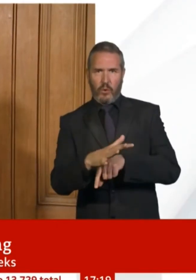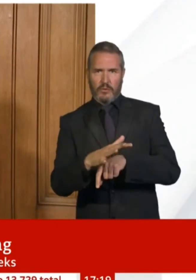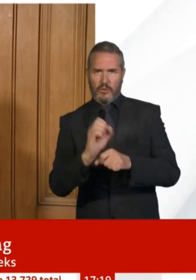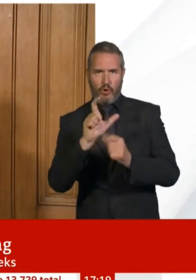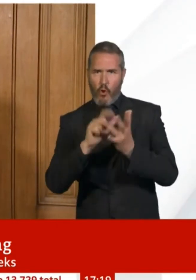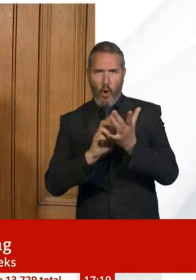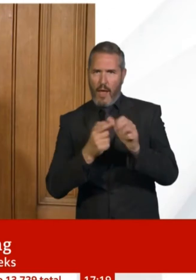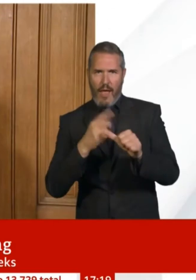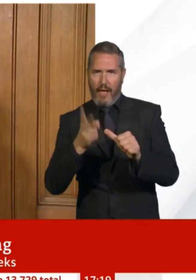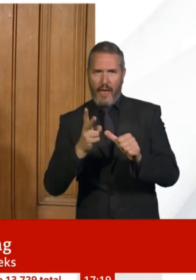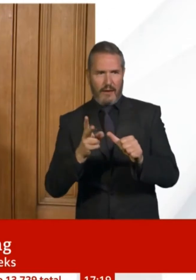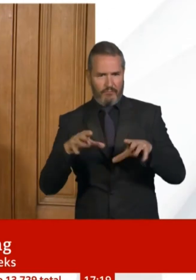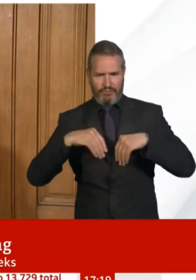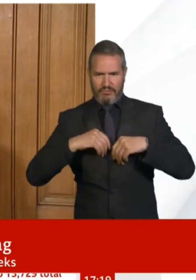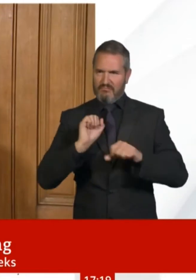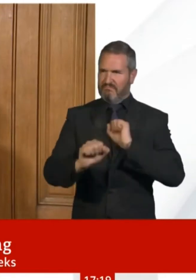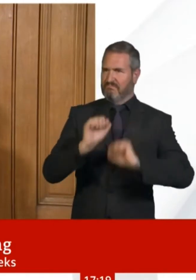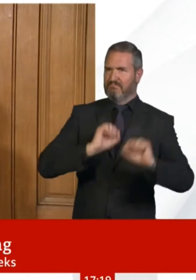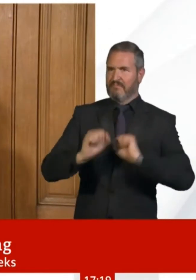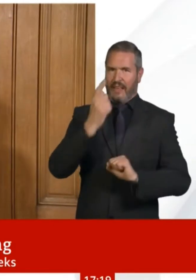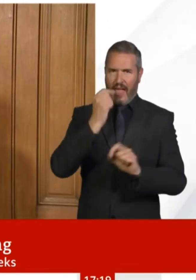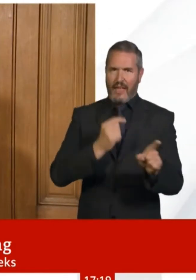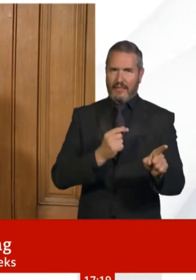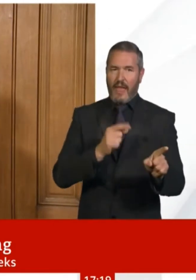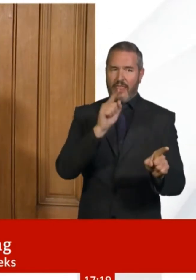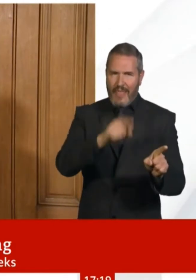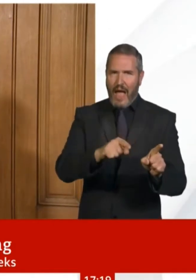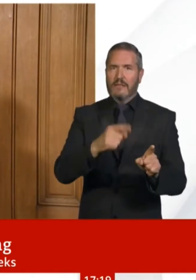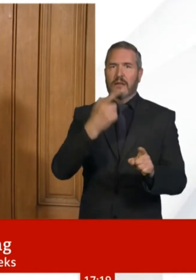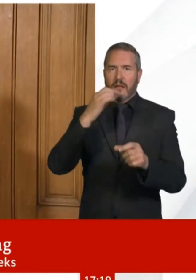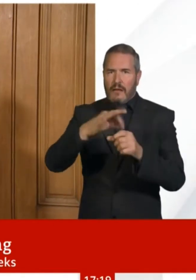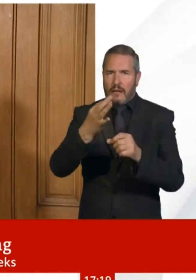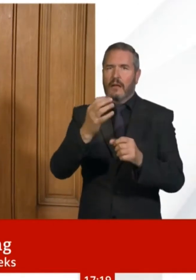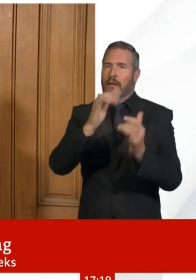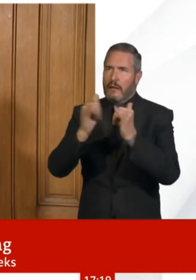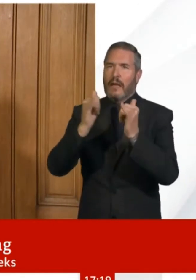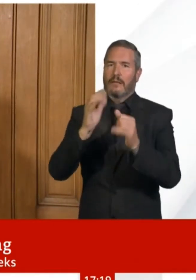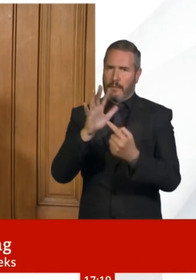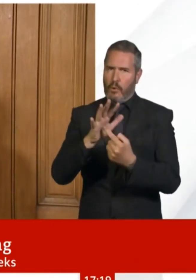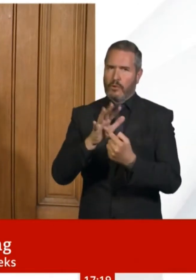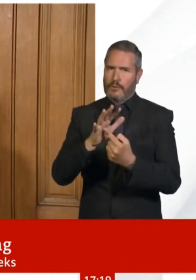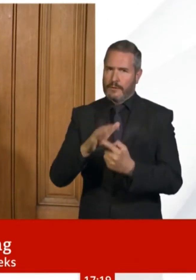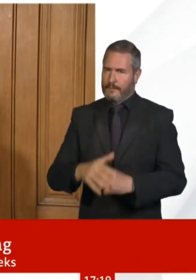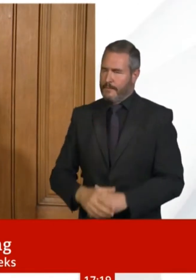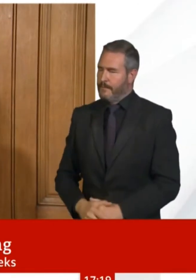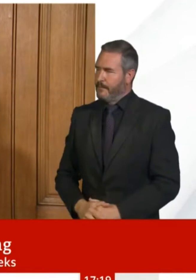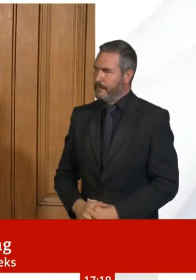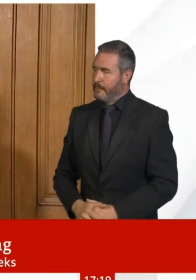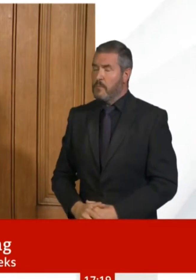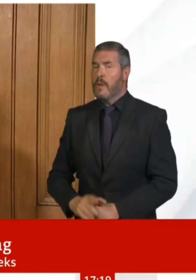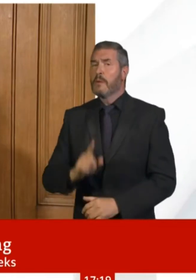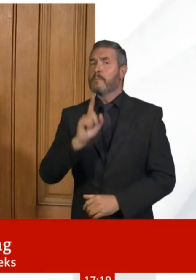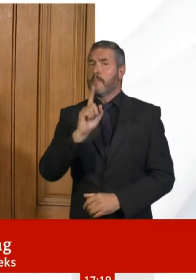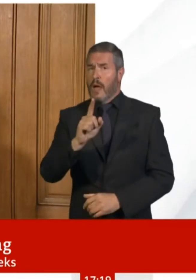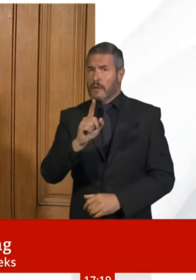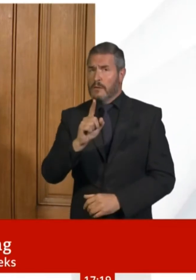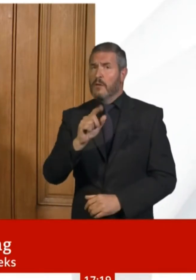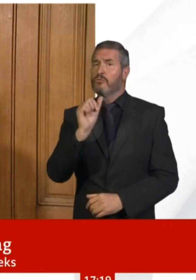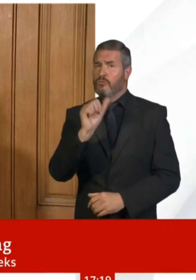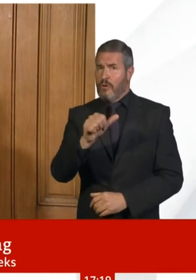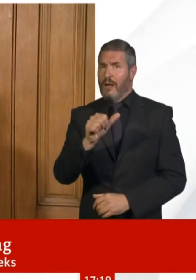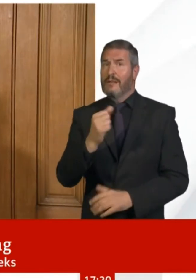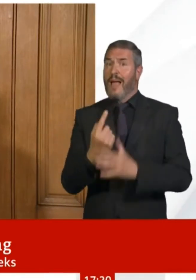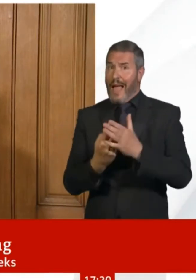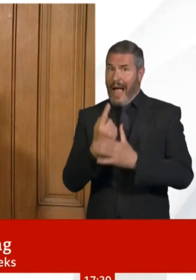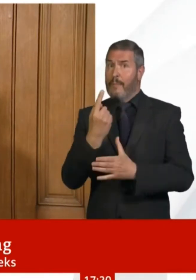tests are reliable. Now, that's why it's important. You're absolutely right that there is a lot of work not just going